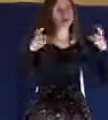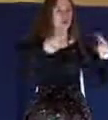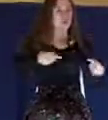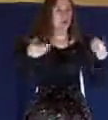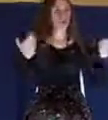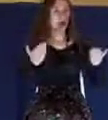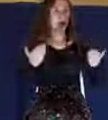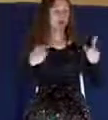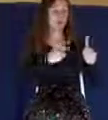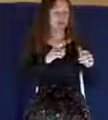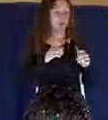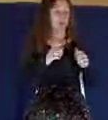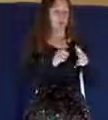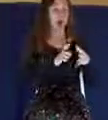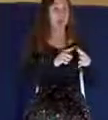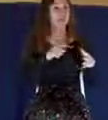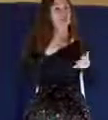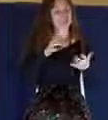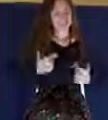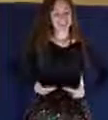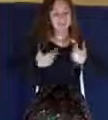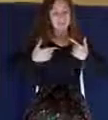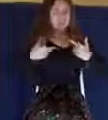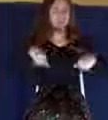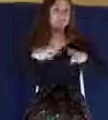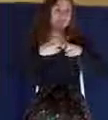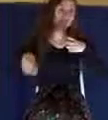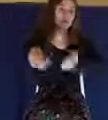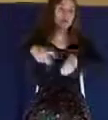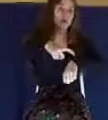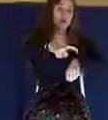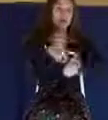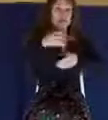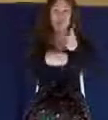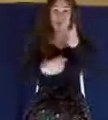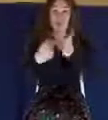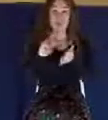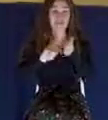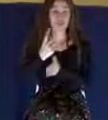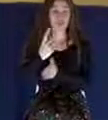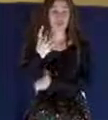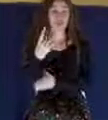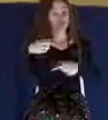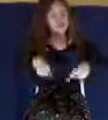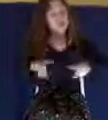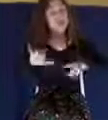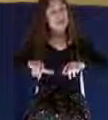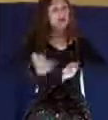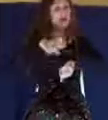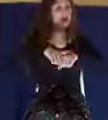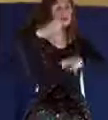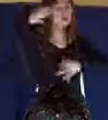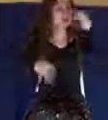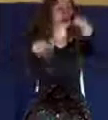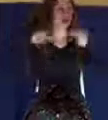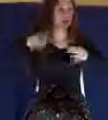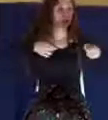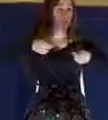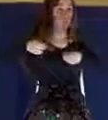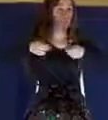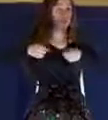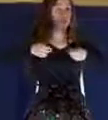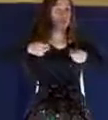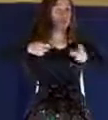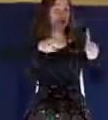in chapter 1, verse 1. Now, it came to pass in those days when the judges ruled. What time was she living in? The time of the